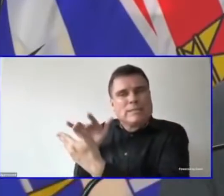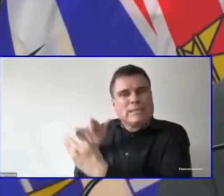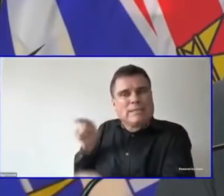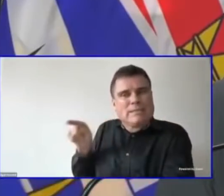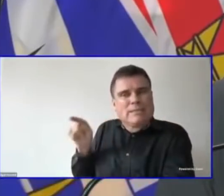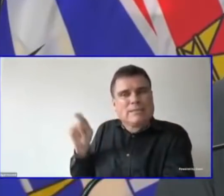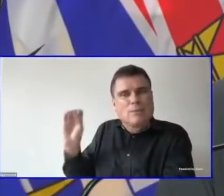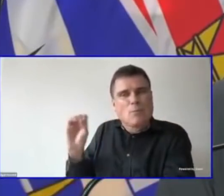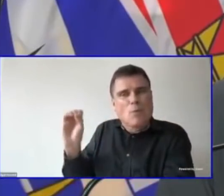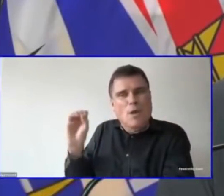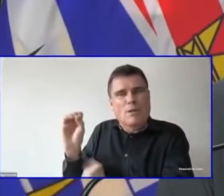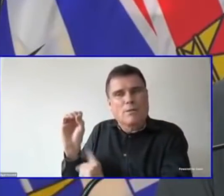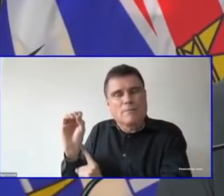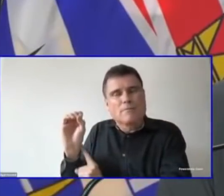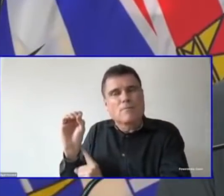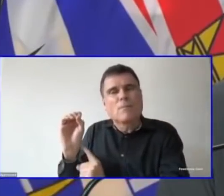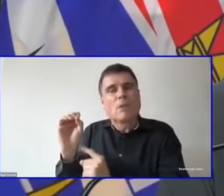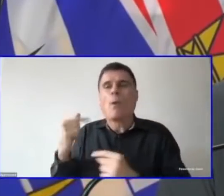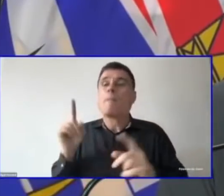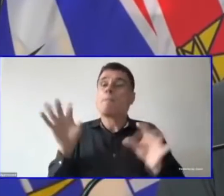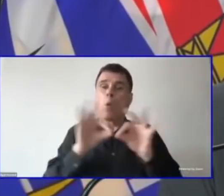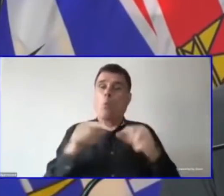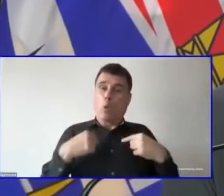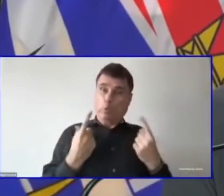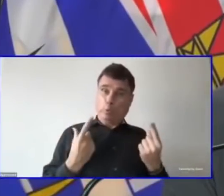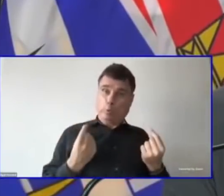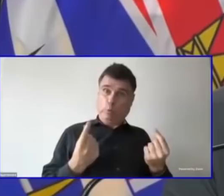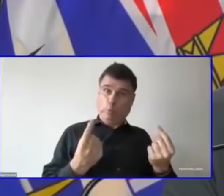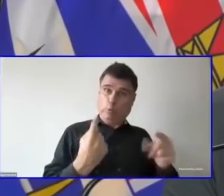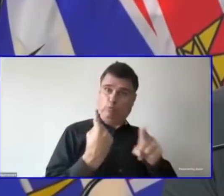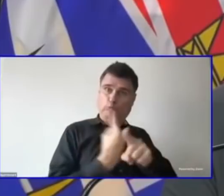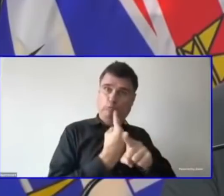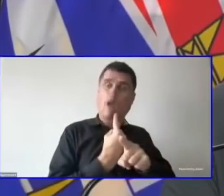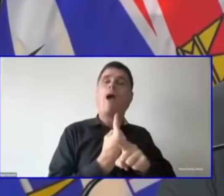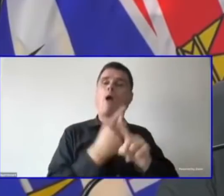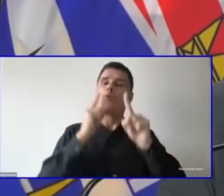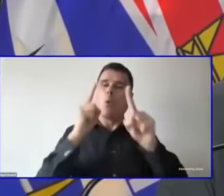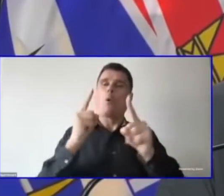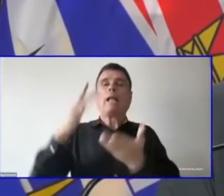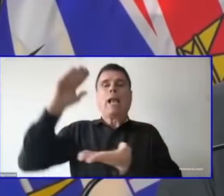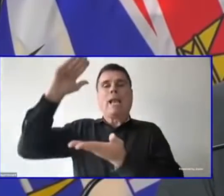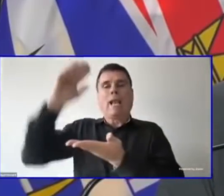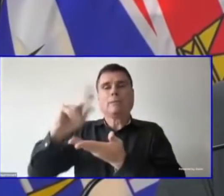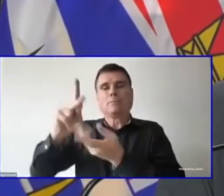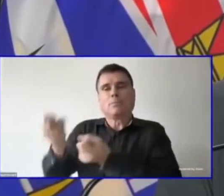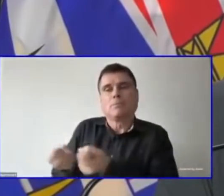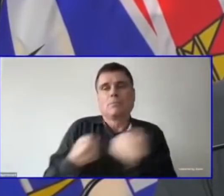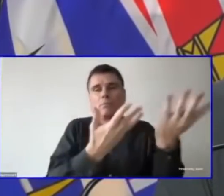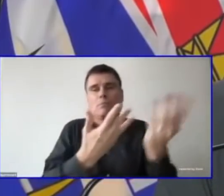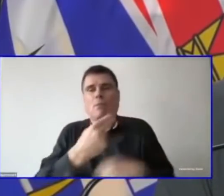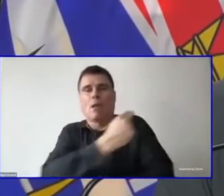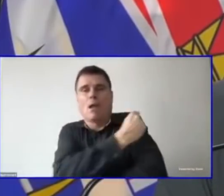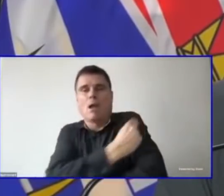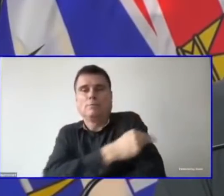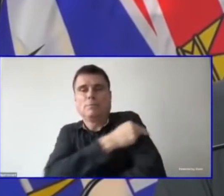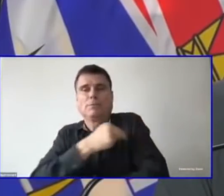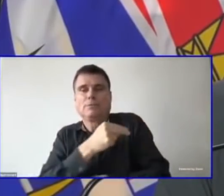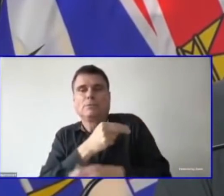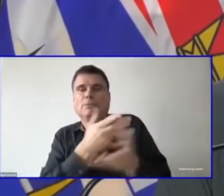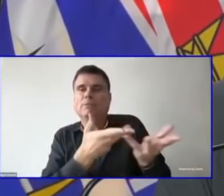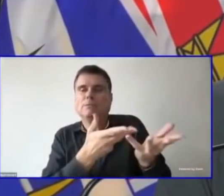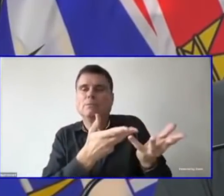prevent that impact on our healthcare system. And that's what we're asking people to do right now. Lisa, do you have a follow-up?